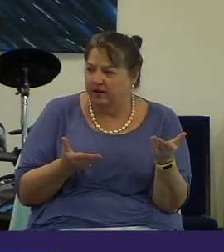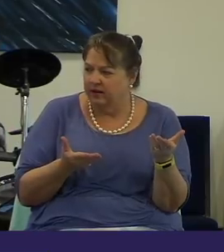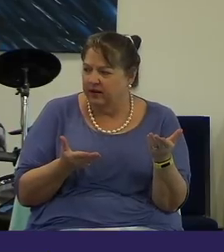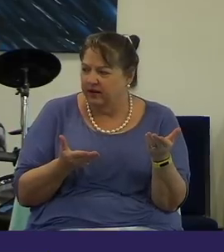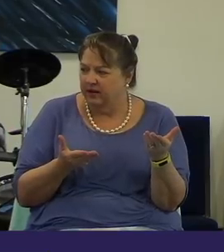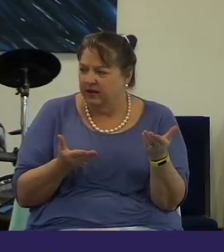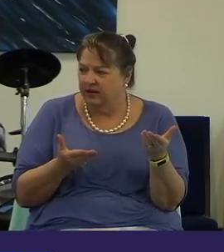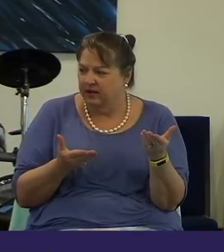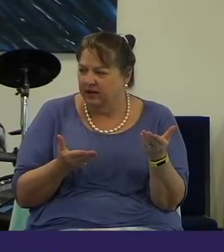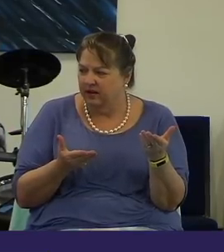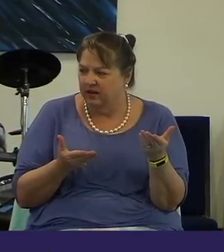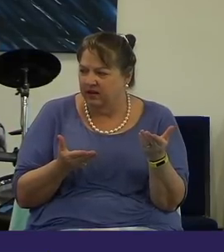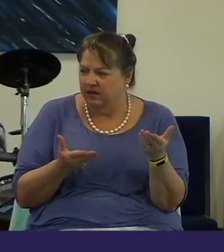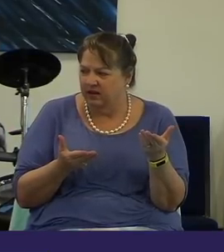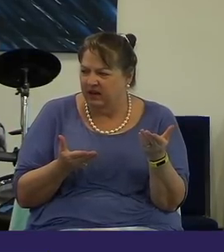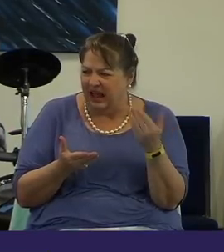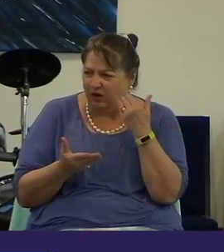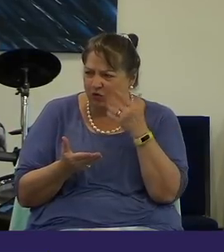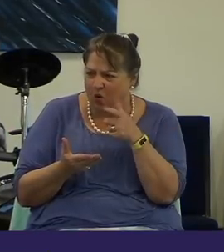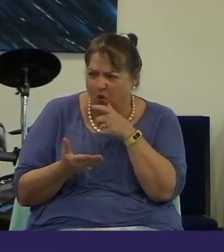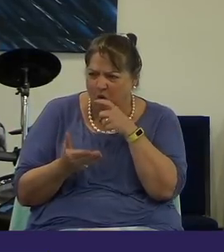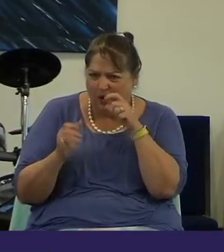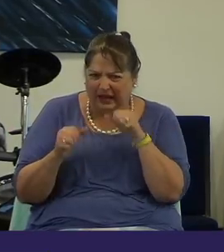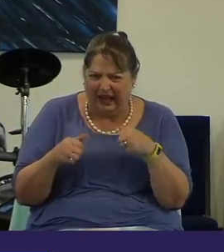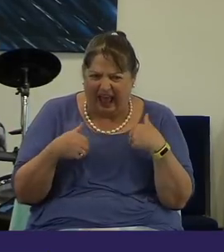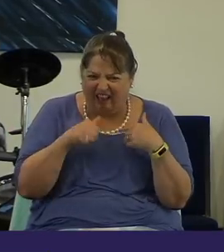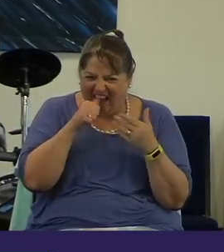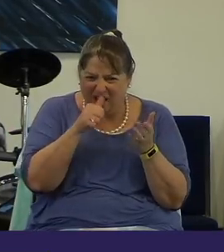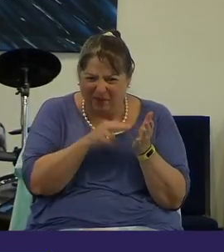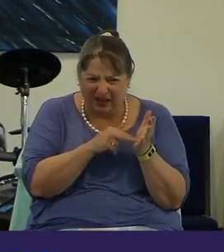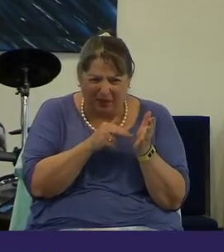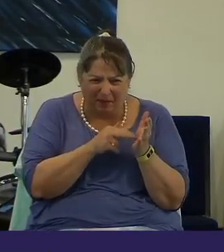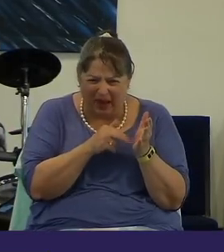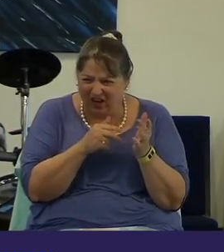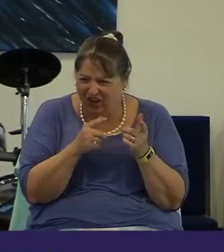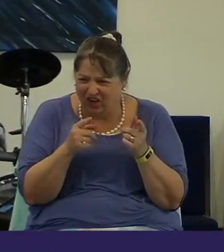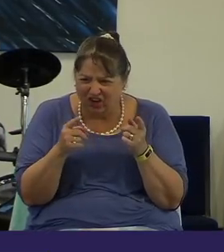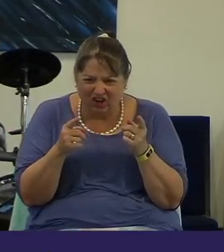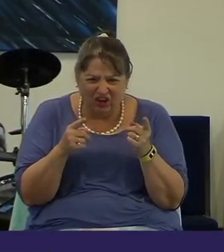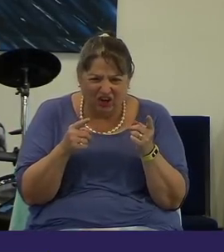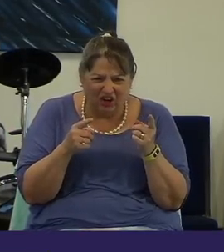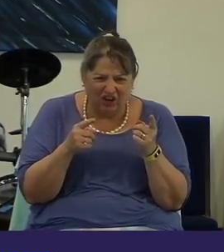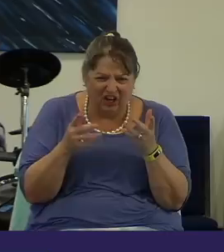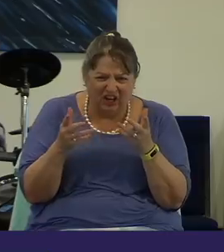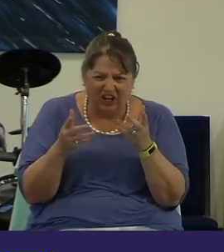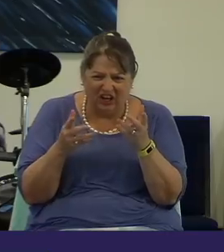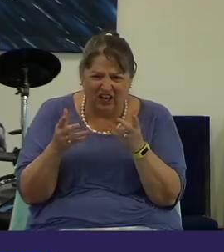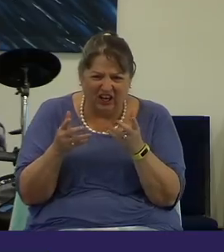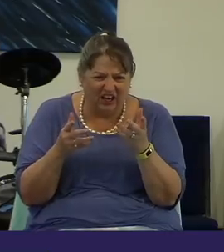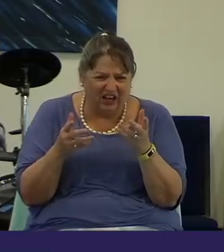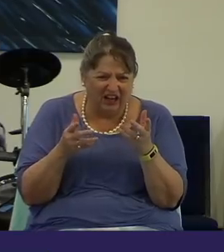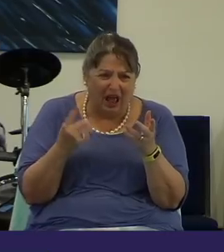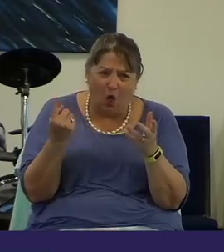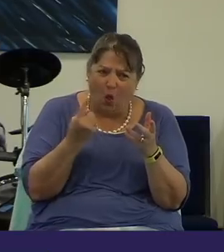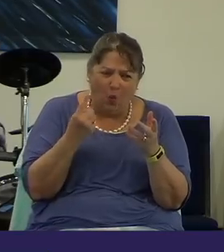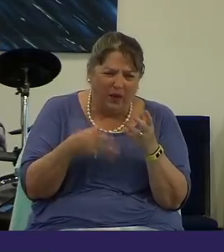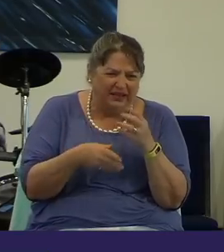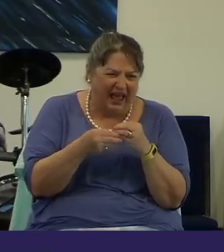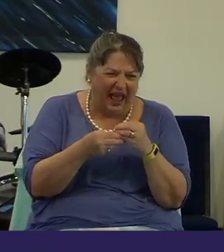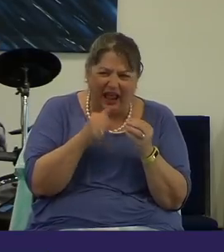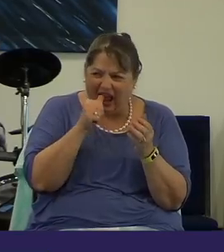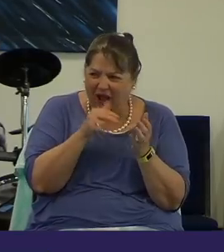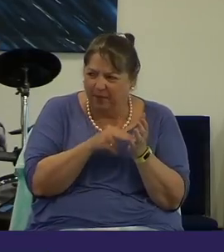see, these, I didn't know who could have peanut butter and who couldn't. And I don't make Rice Krispies squares without peanut butter, huh?